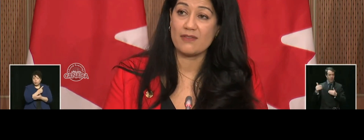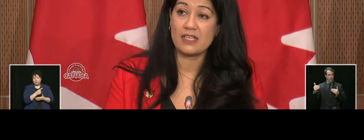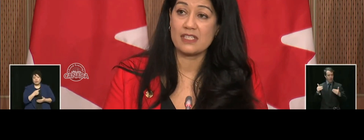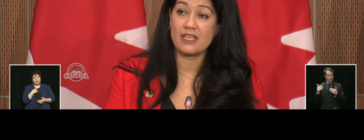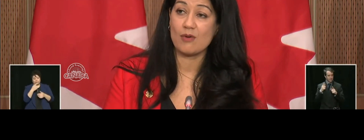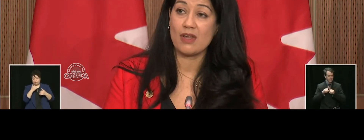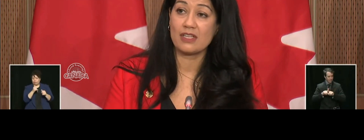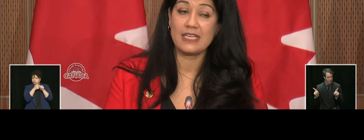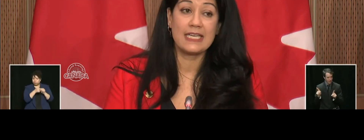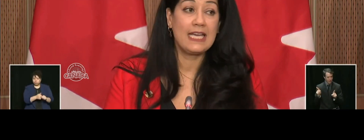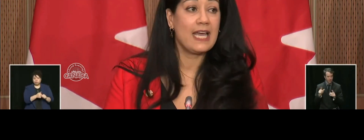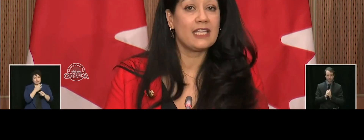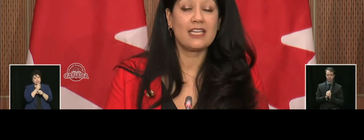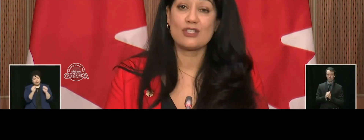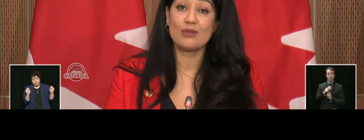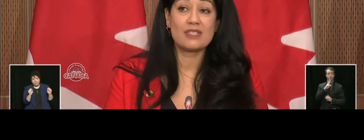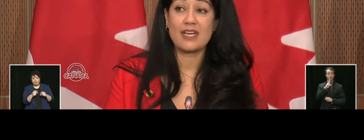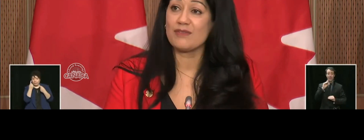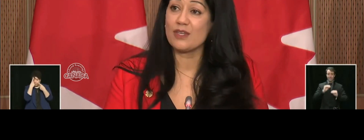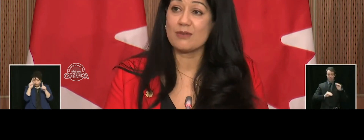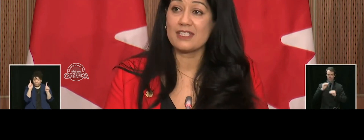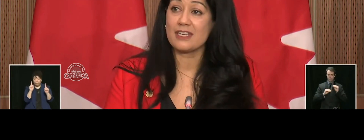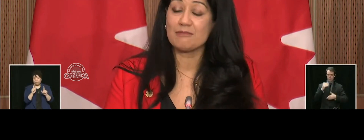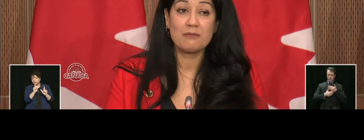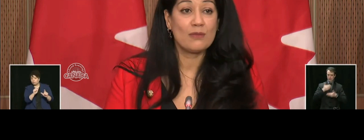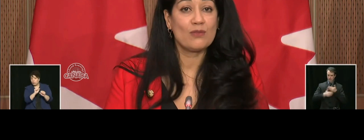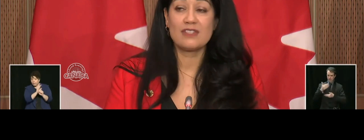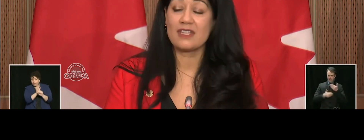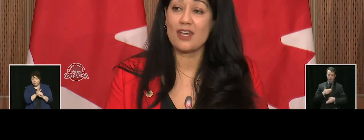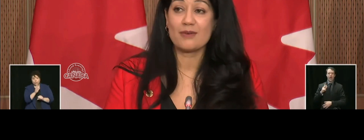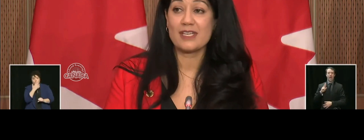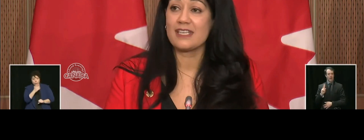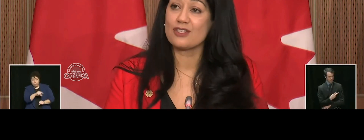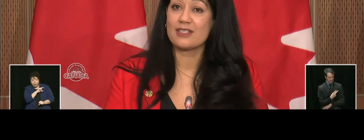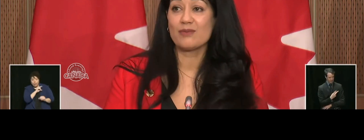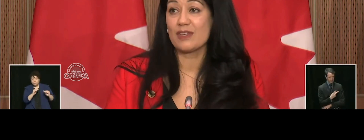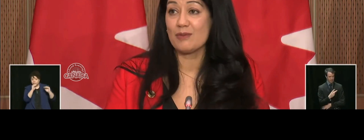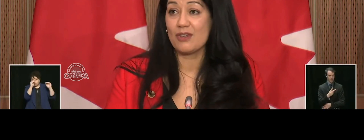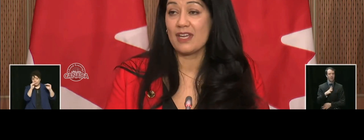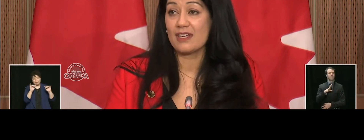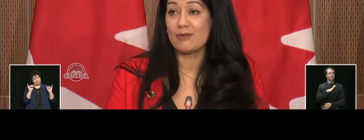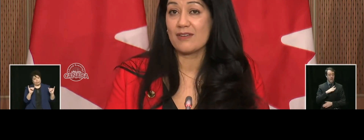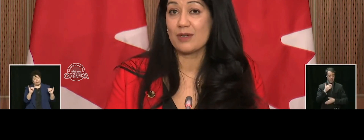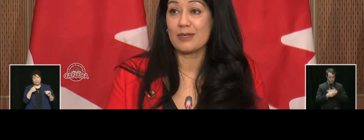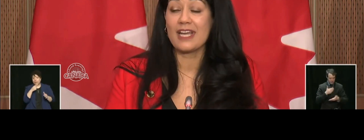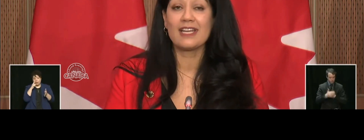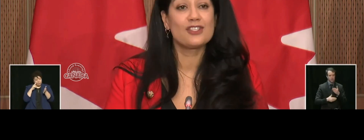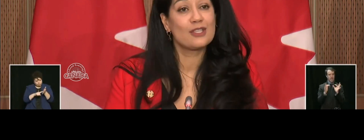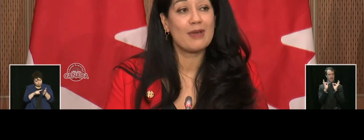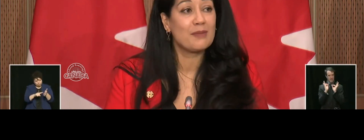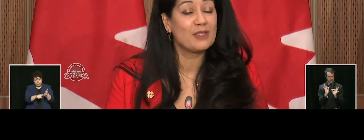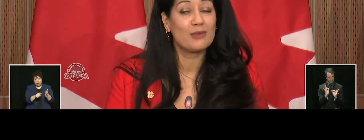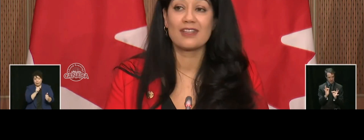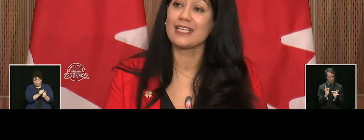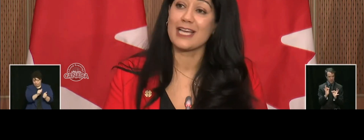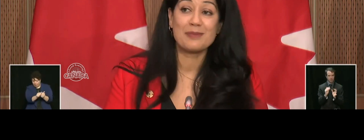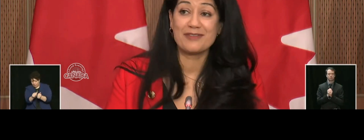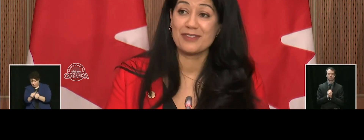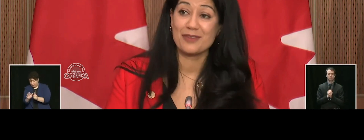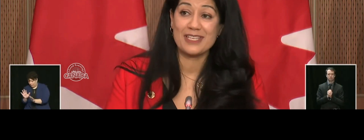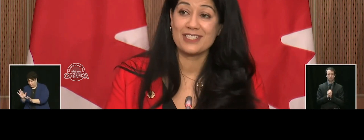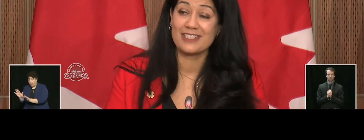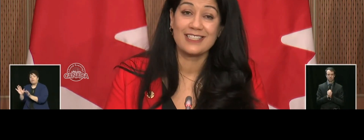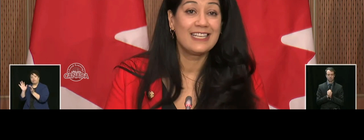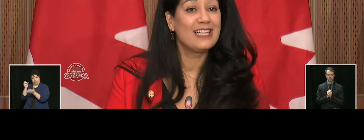safety, efficacy, and quality. And then as soon as that review is done, we've done the authorization and we've communicated with everyone. And it just so happened, we got the last